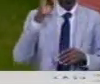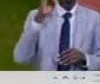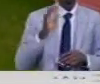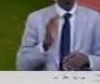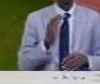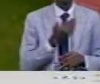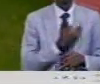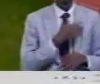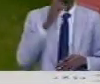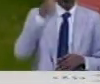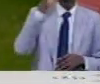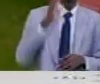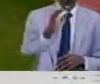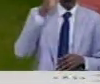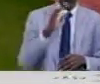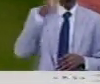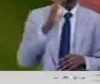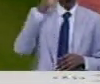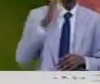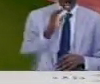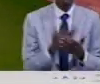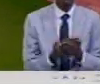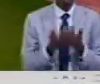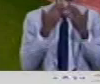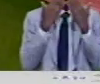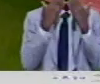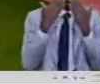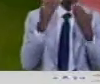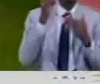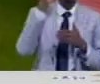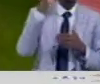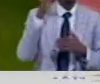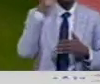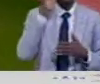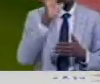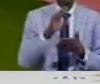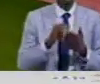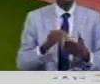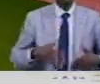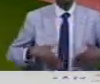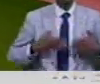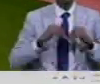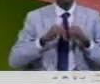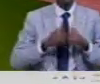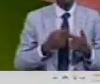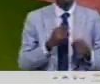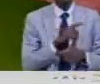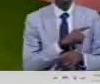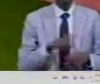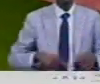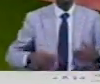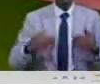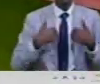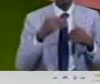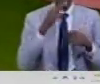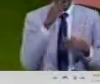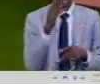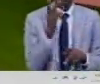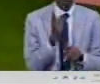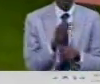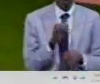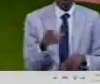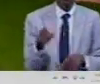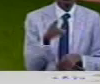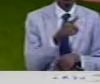been sustaining you from this beginning of this year to this time. His name be praised